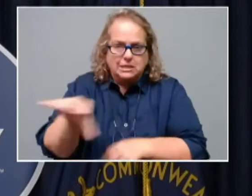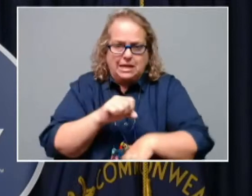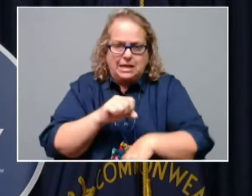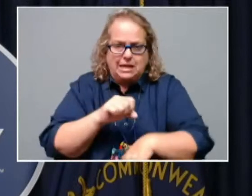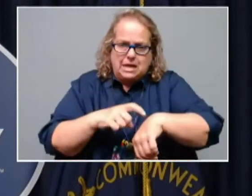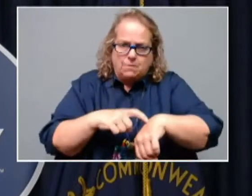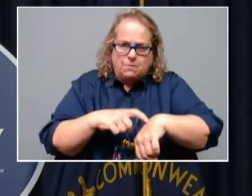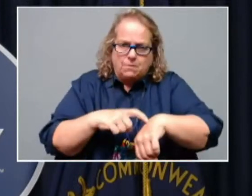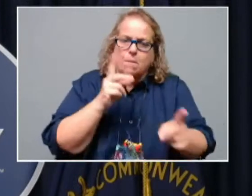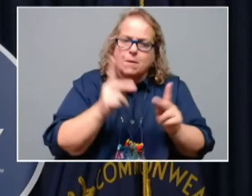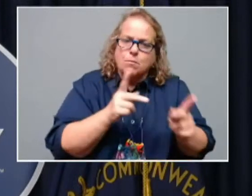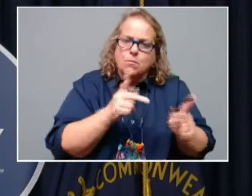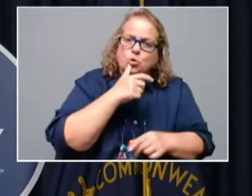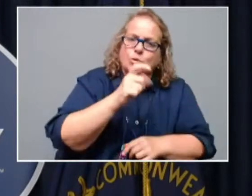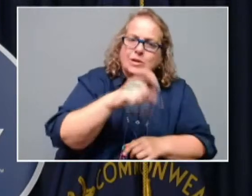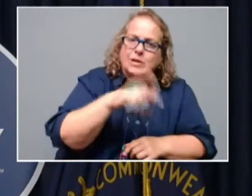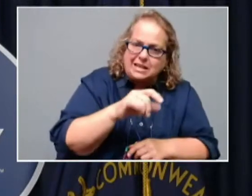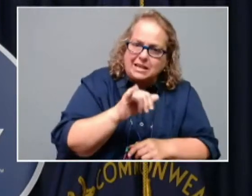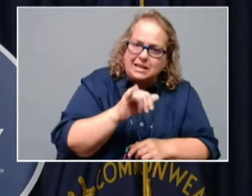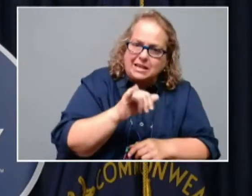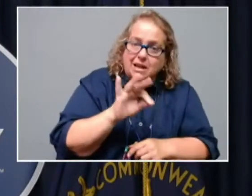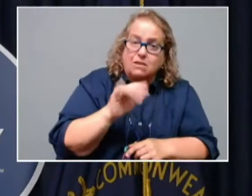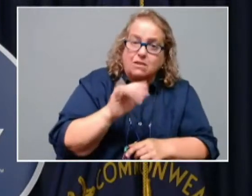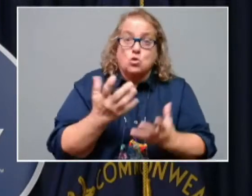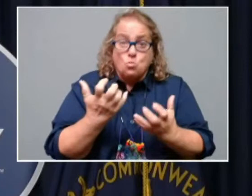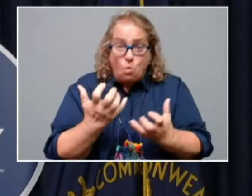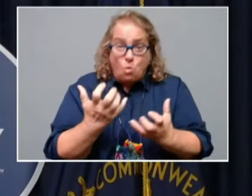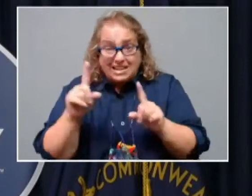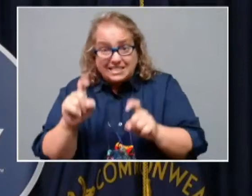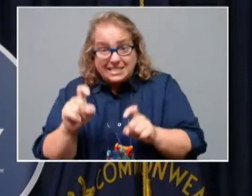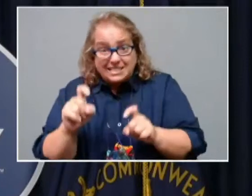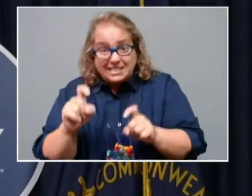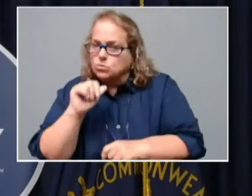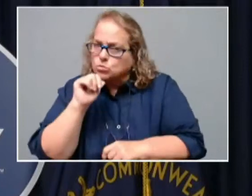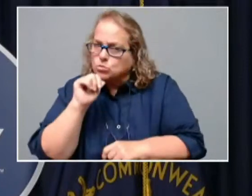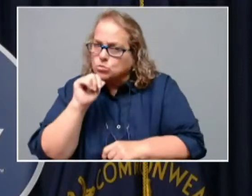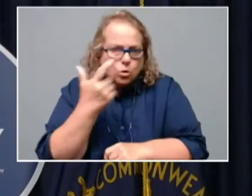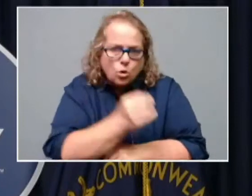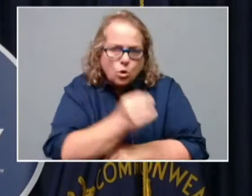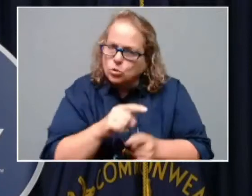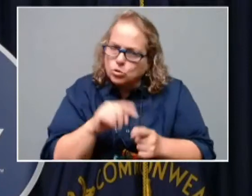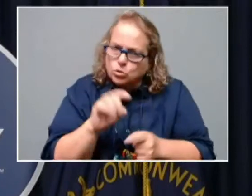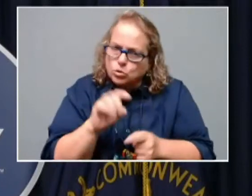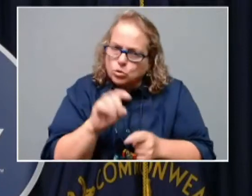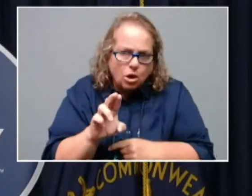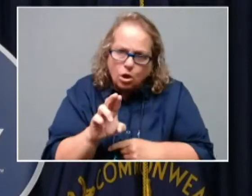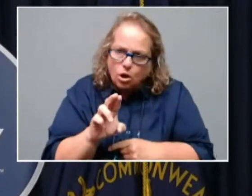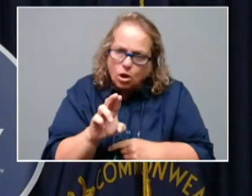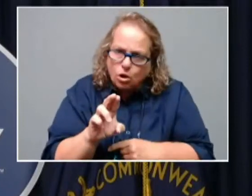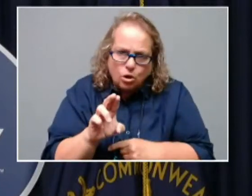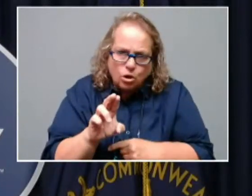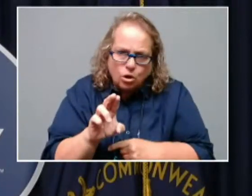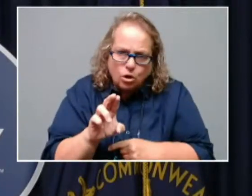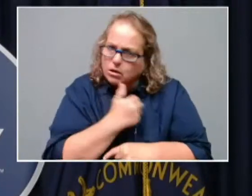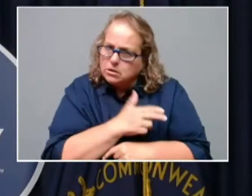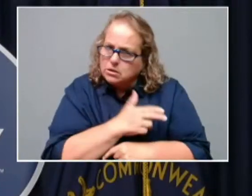that are in an actual emergency. So please, please bear that in